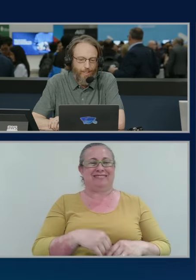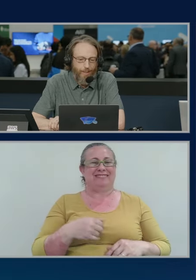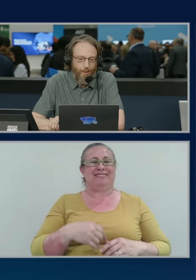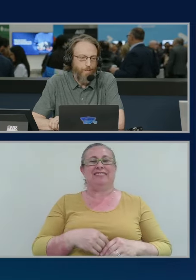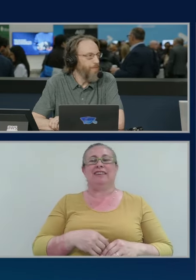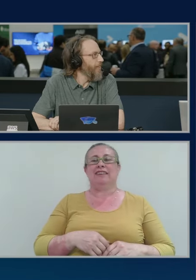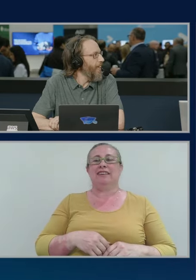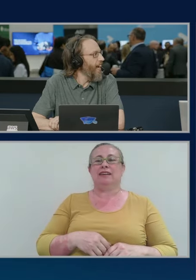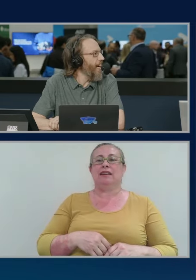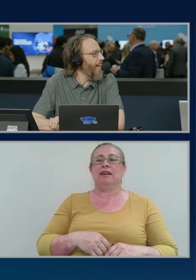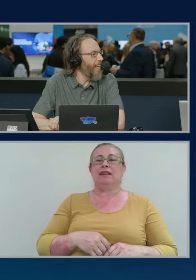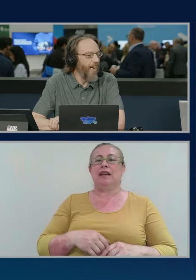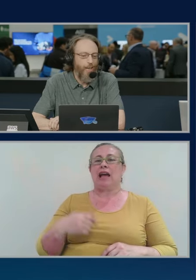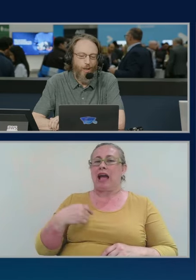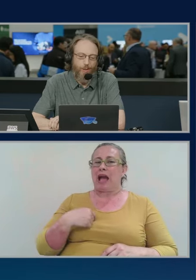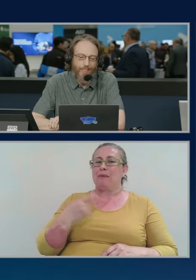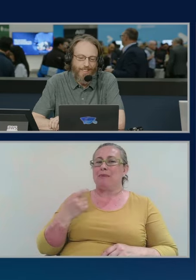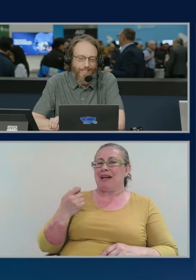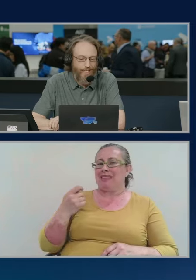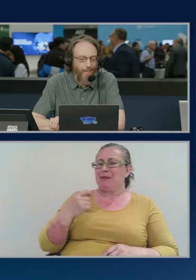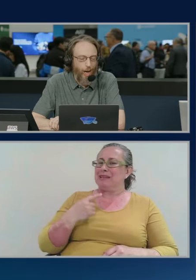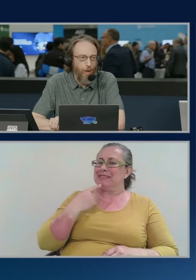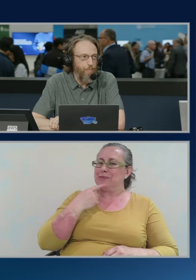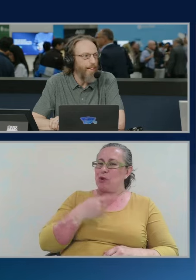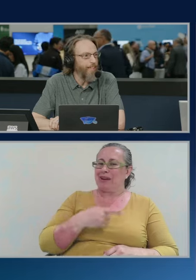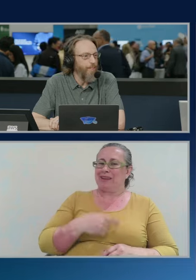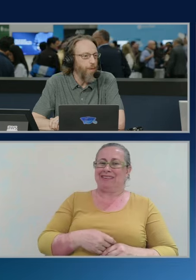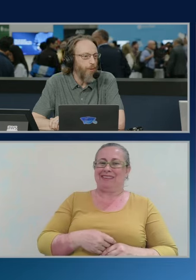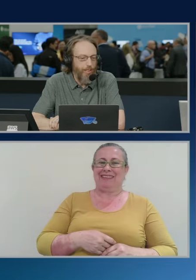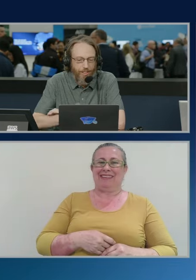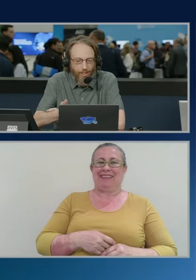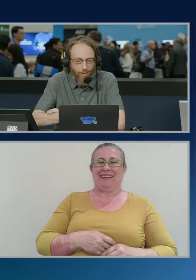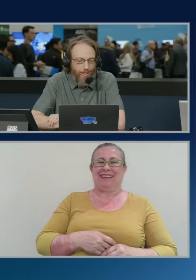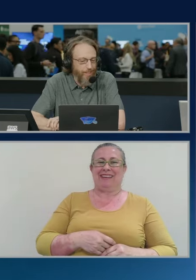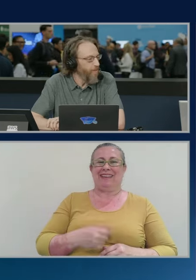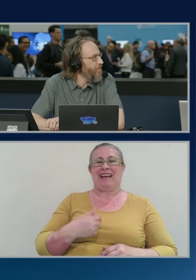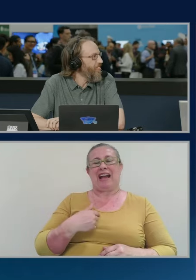I'm a little disappointed, Andy. I know. It's, I'm